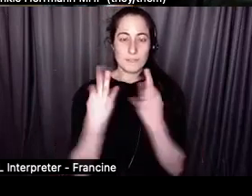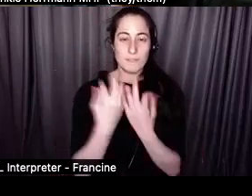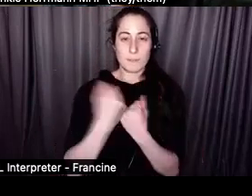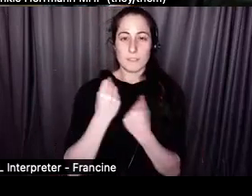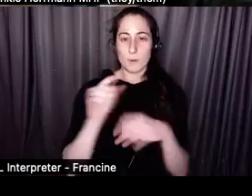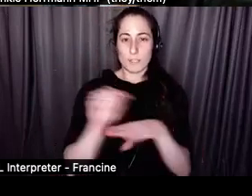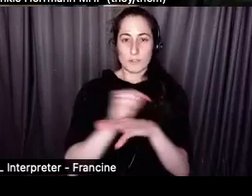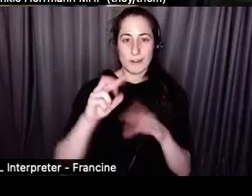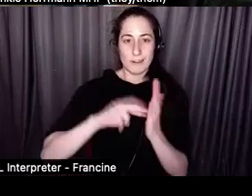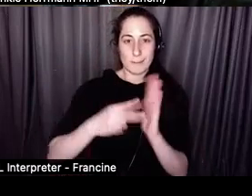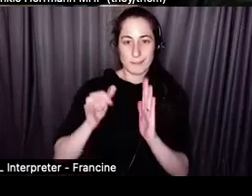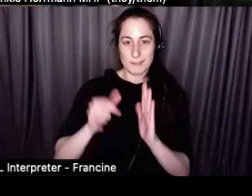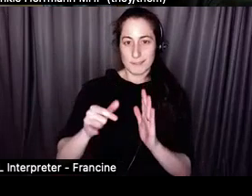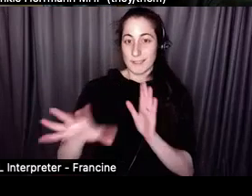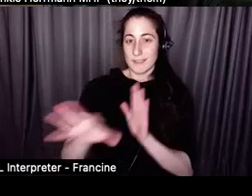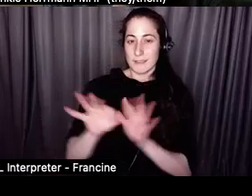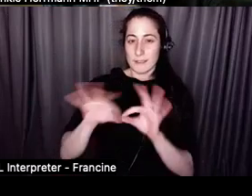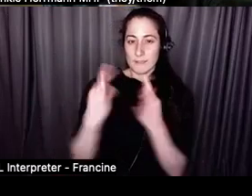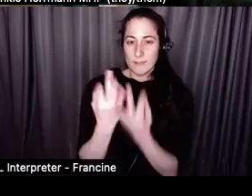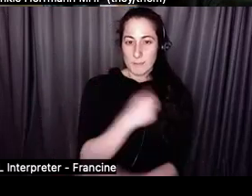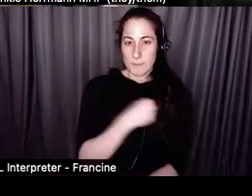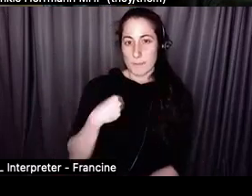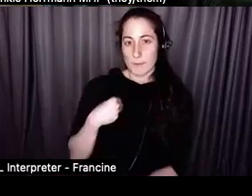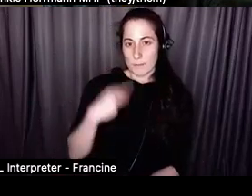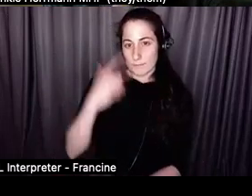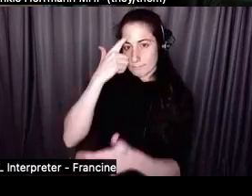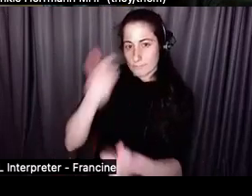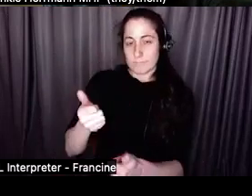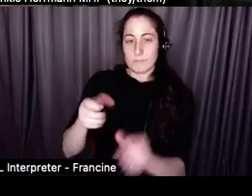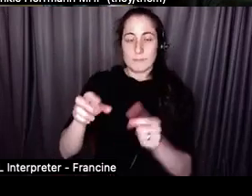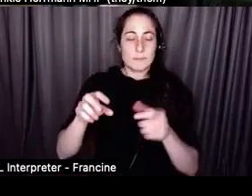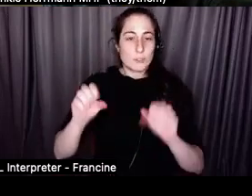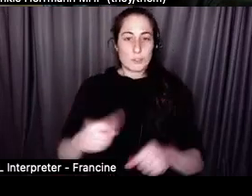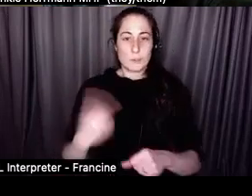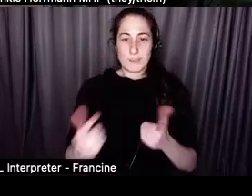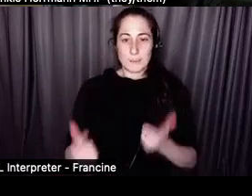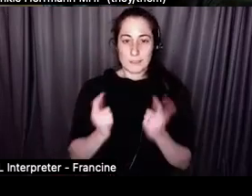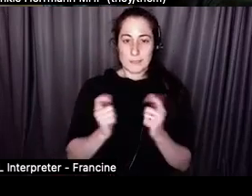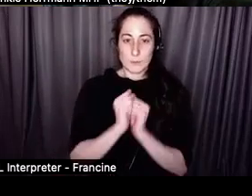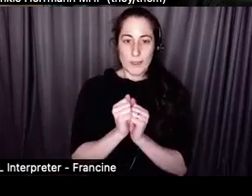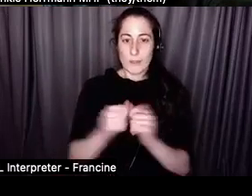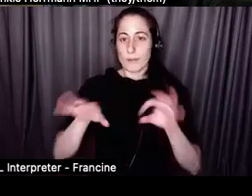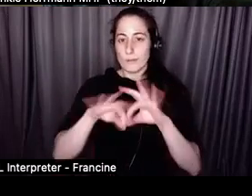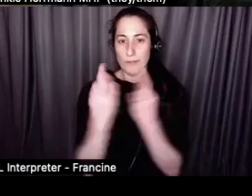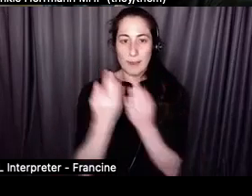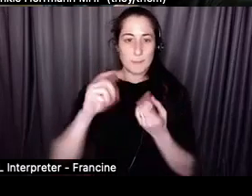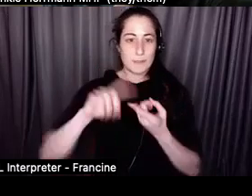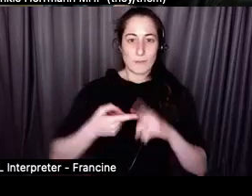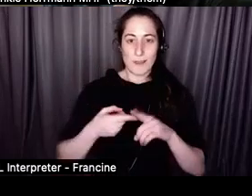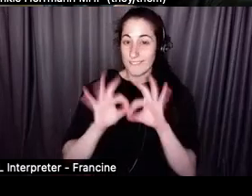of your choice. So this can be people you live with, it can be friends, it can be relatives, mentors, whomever you choose to call